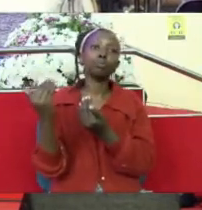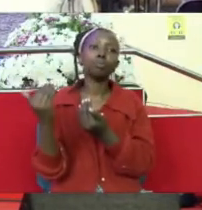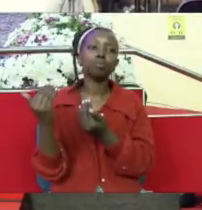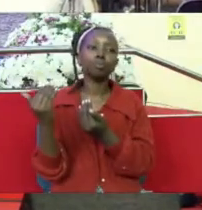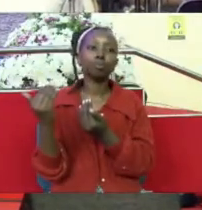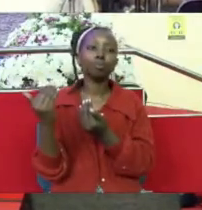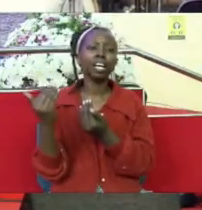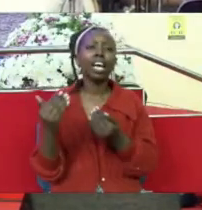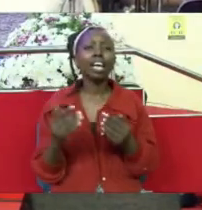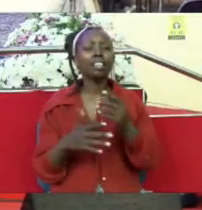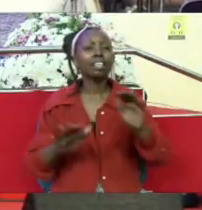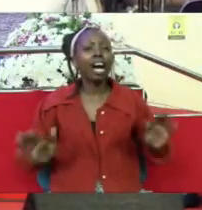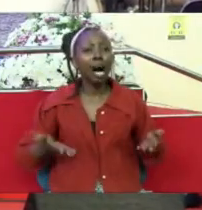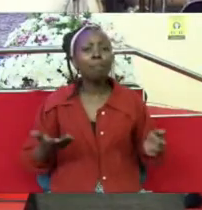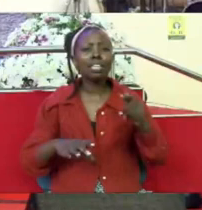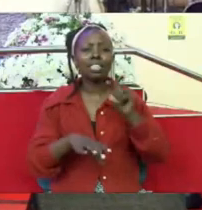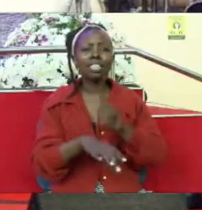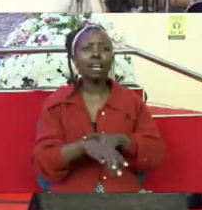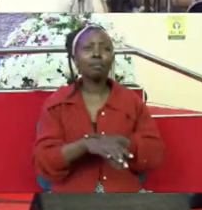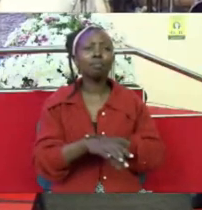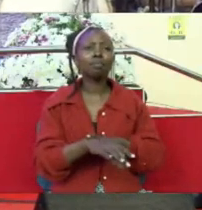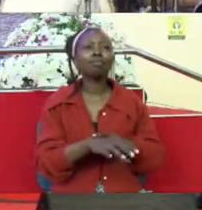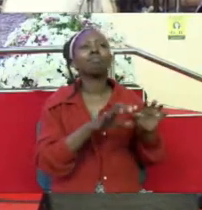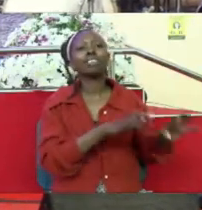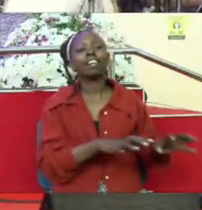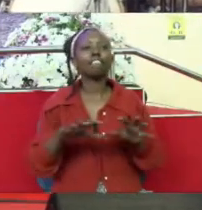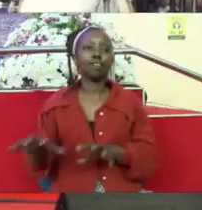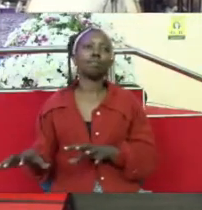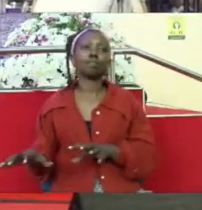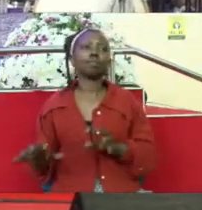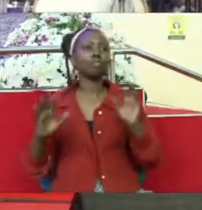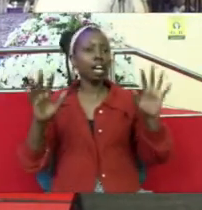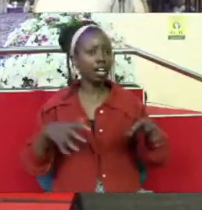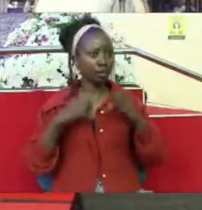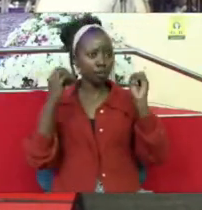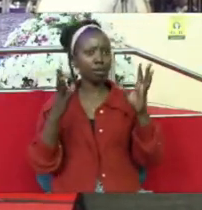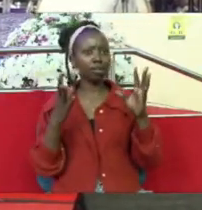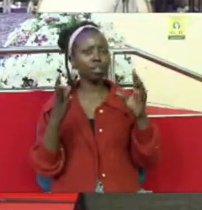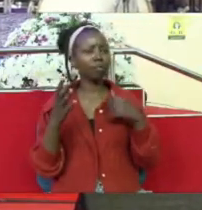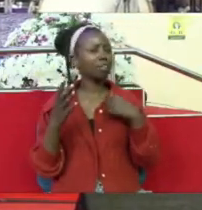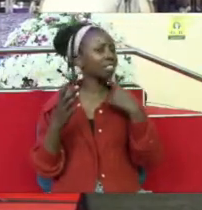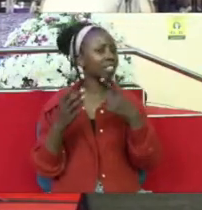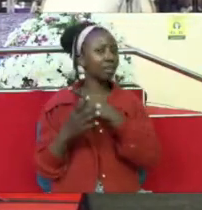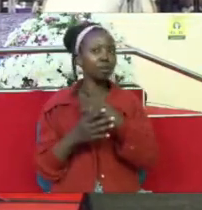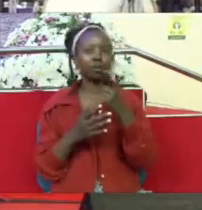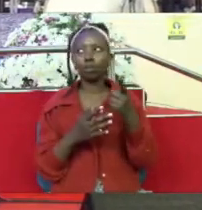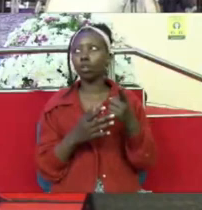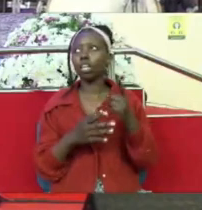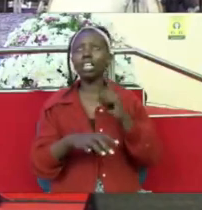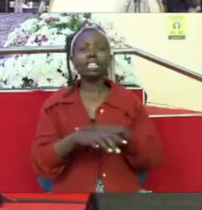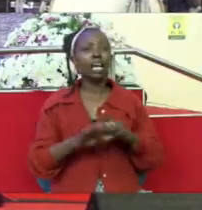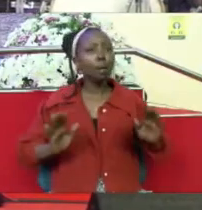haifanyiki katika. It is happening when there is pressure. Inafanyika wakati kuna msukumo. Hallelujah. Amen. Let me tell you. Wacha nikwambie. When it happens